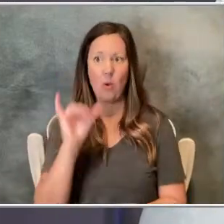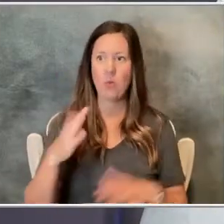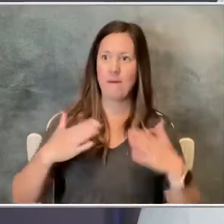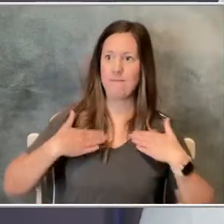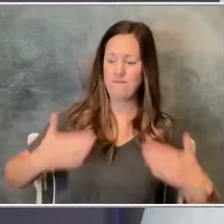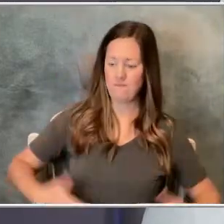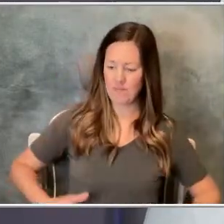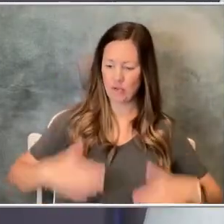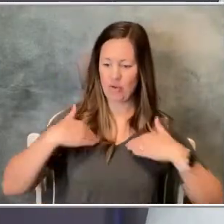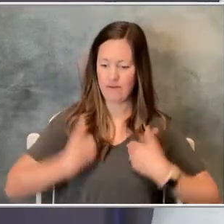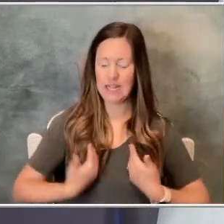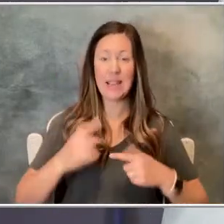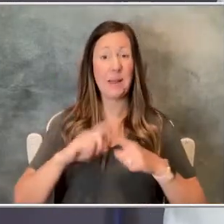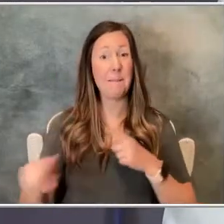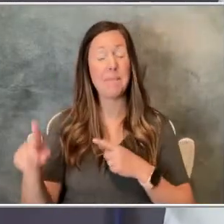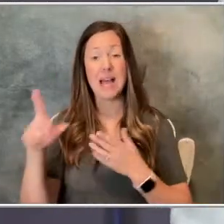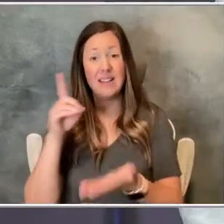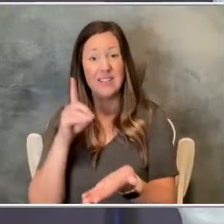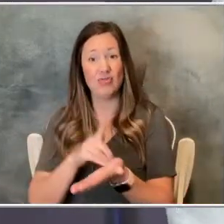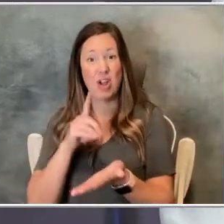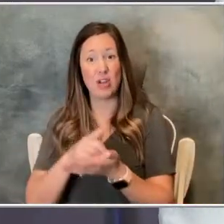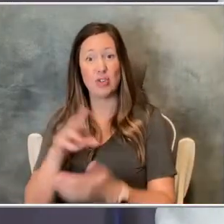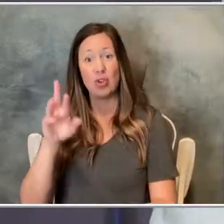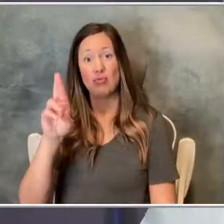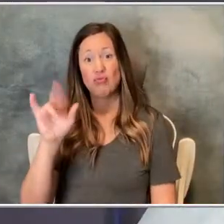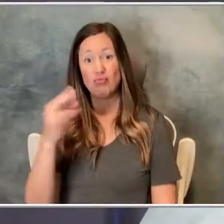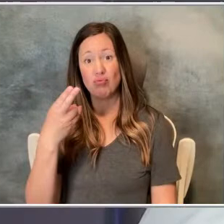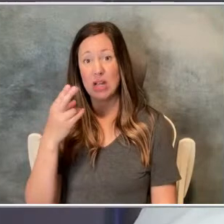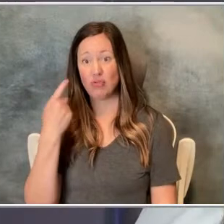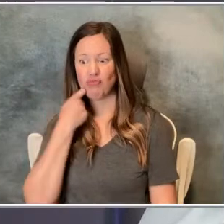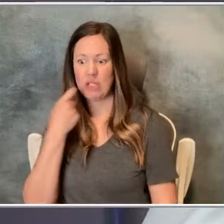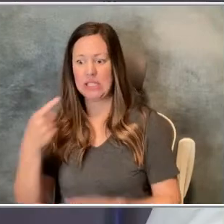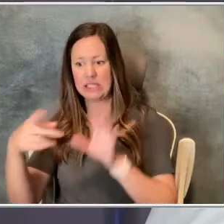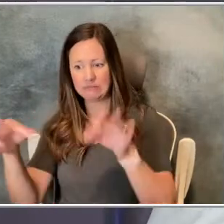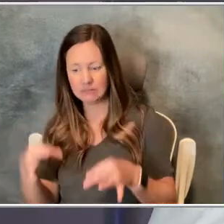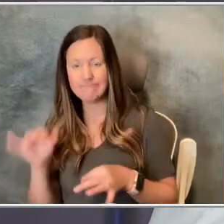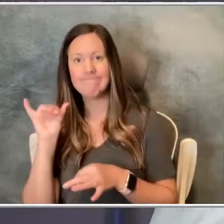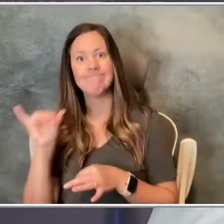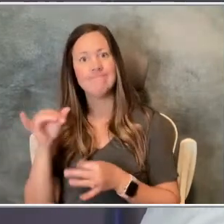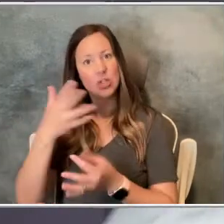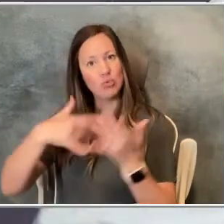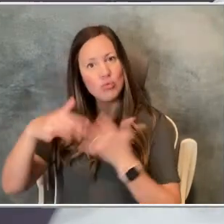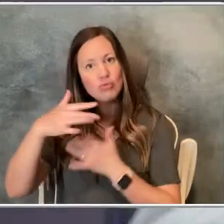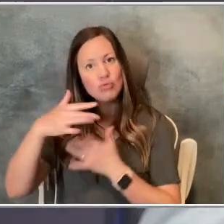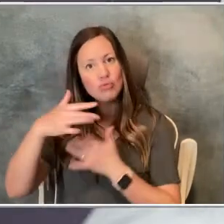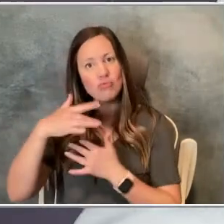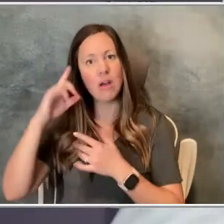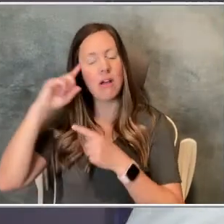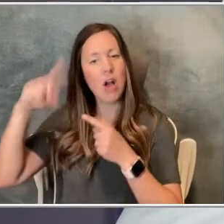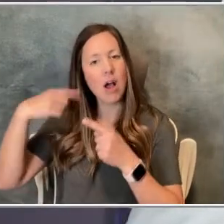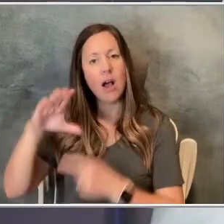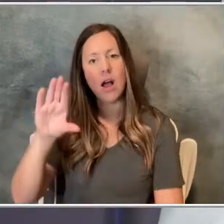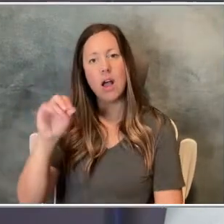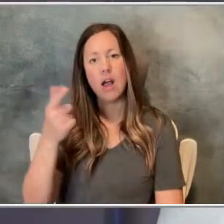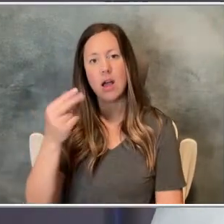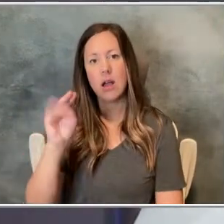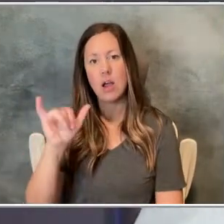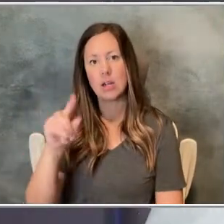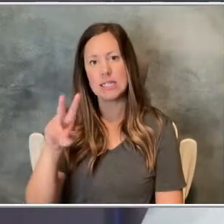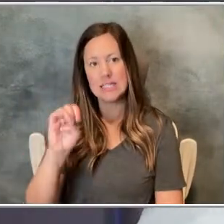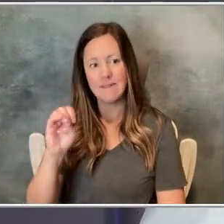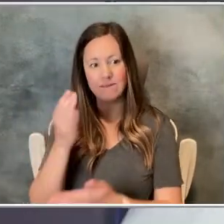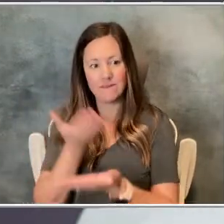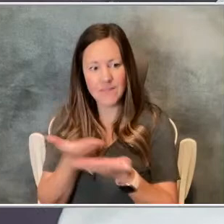as Dr. Callender-Rich identified, the socializing, the cognitive factors are really important. So people may feel very strong. We may